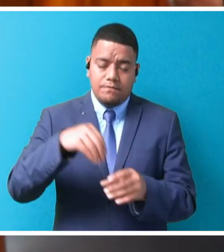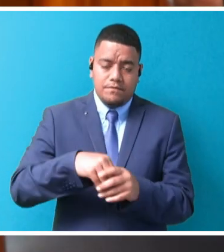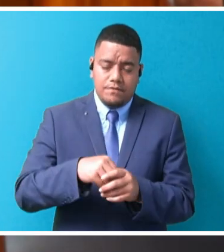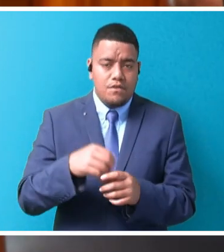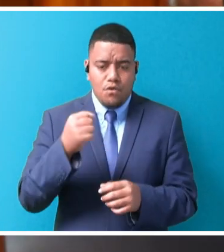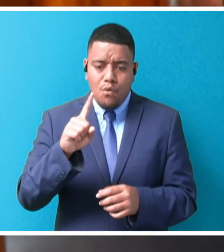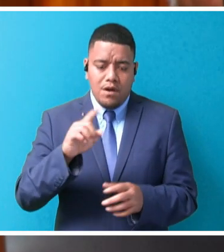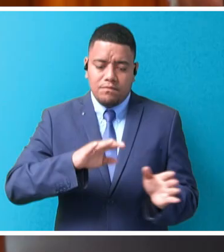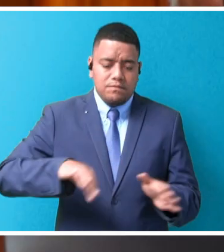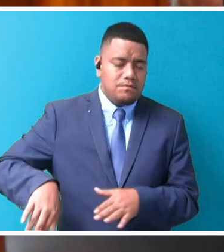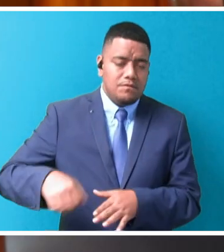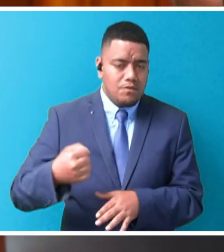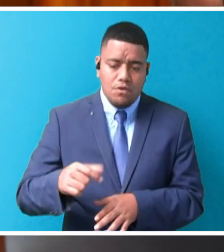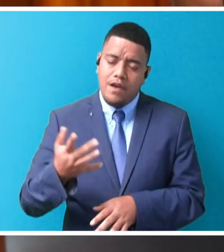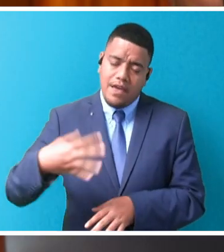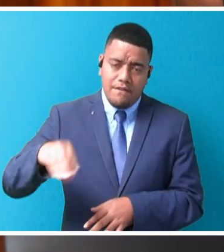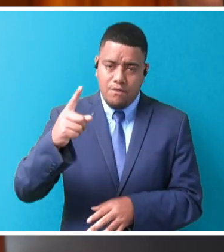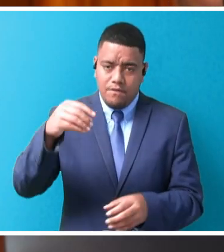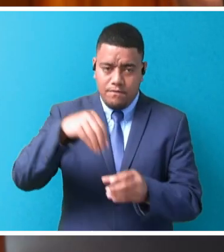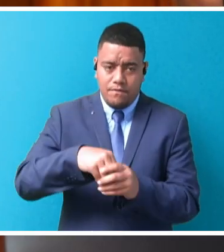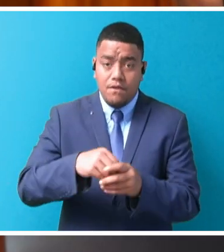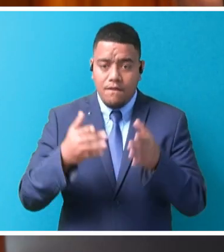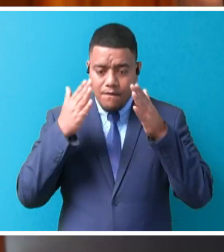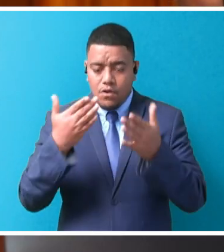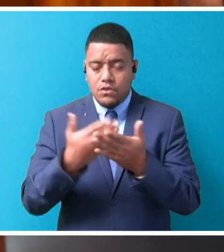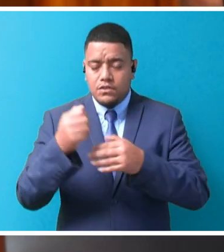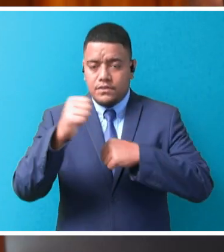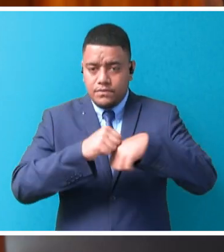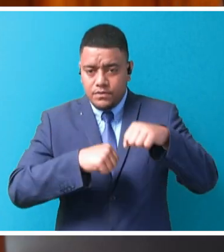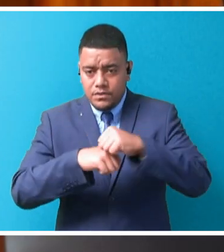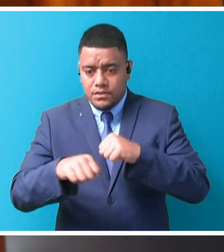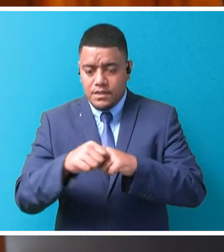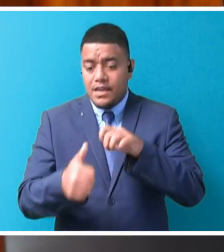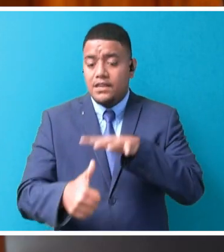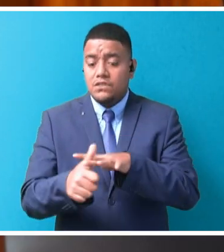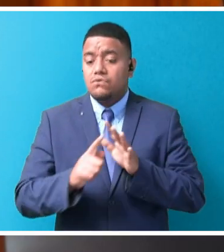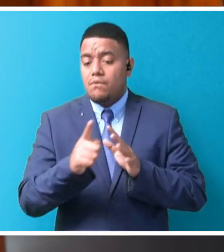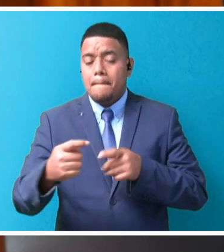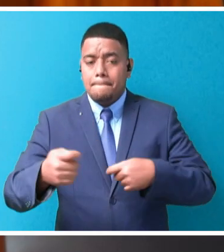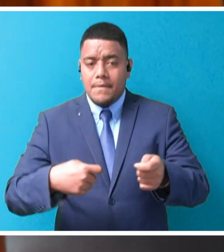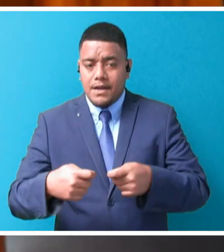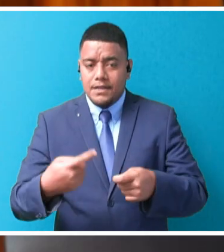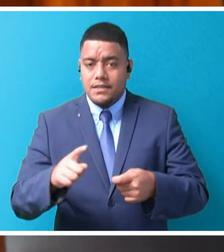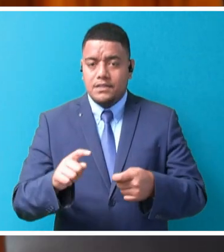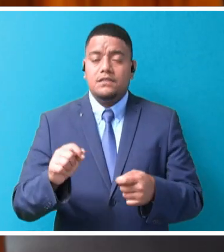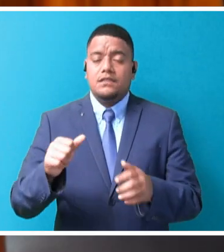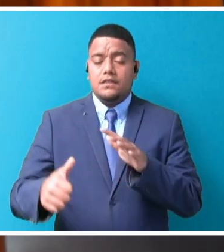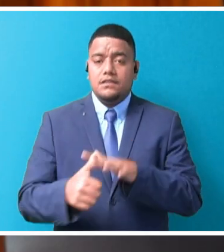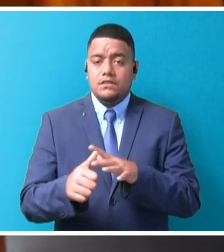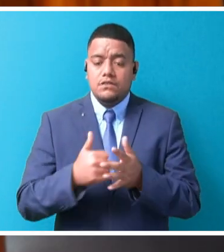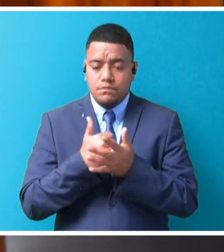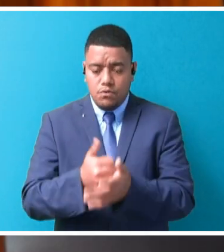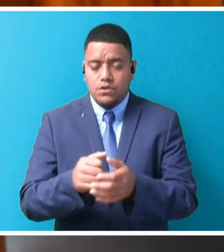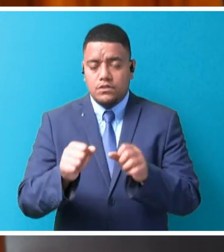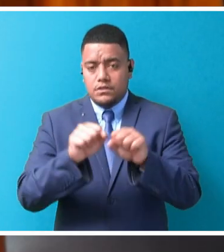behind. This includes a deliberate focus on infrastructure, access to market, and social support system tailored